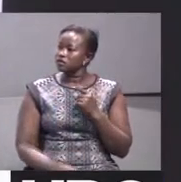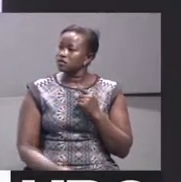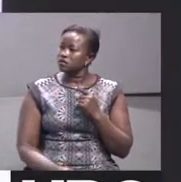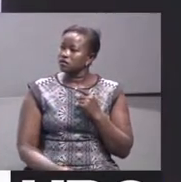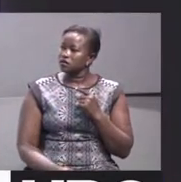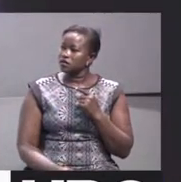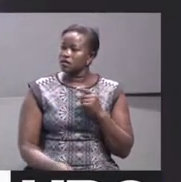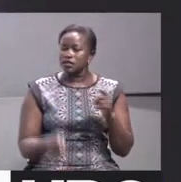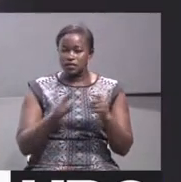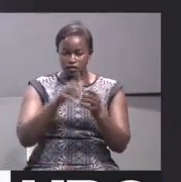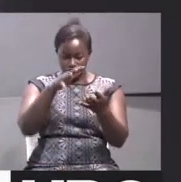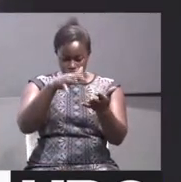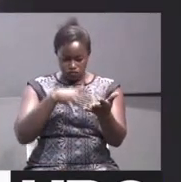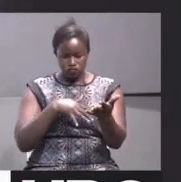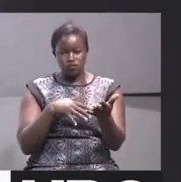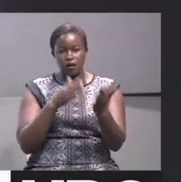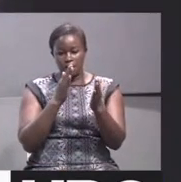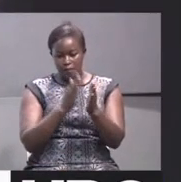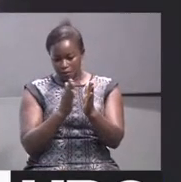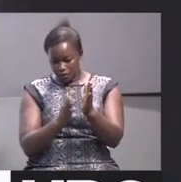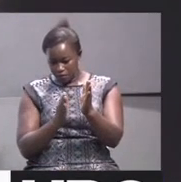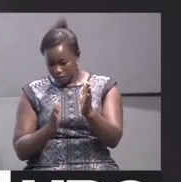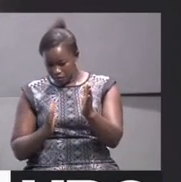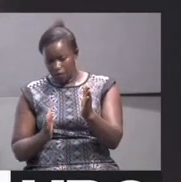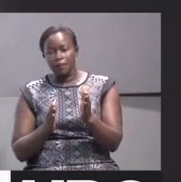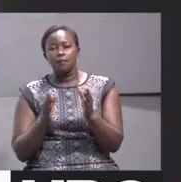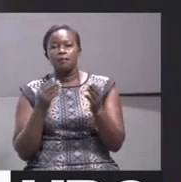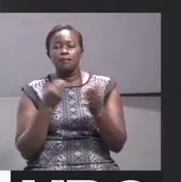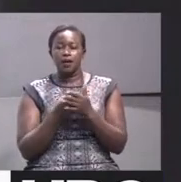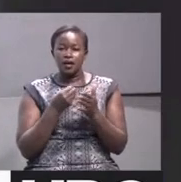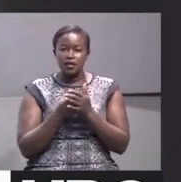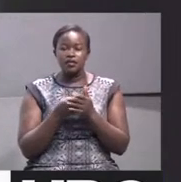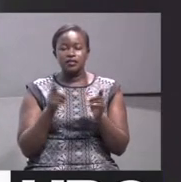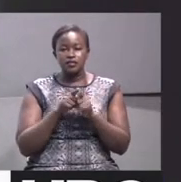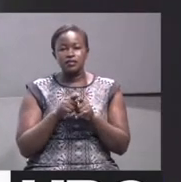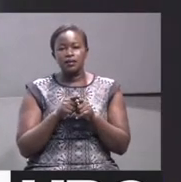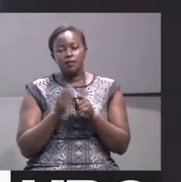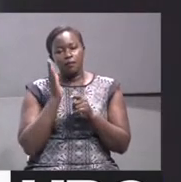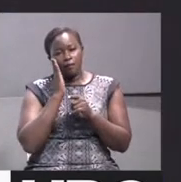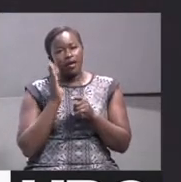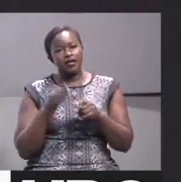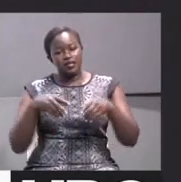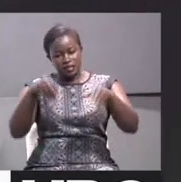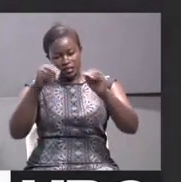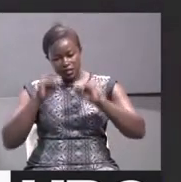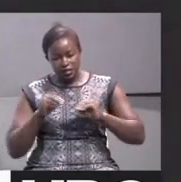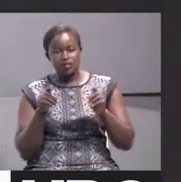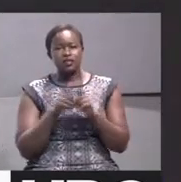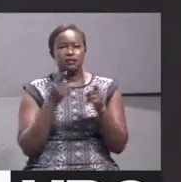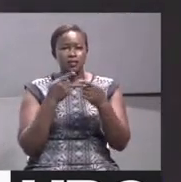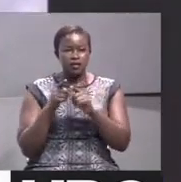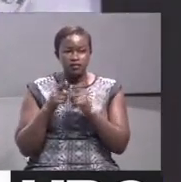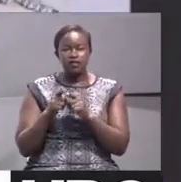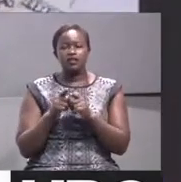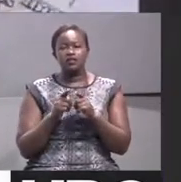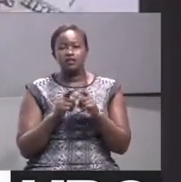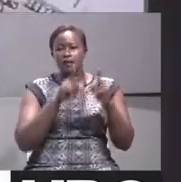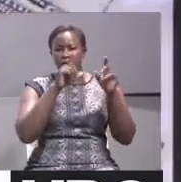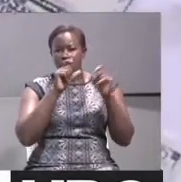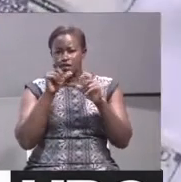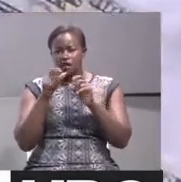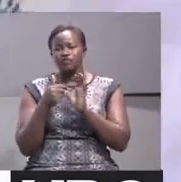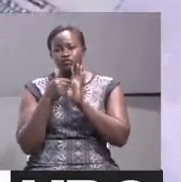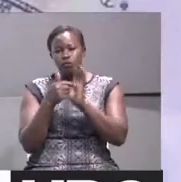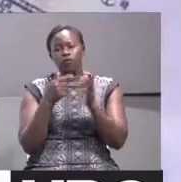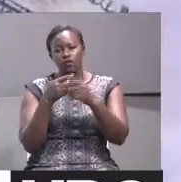money, arranged the money on bed sheets. There are a number of images reflecting different